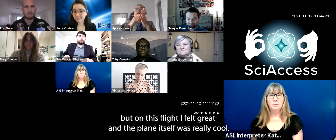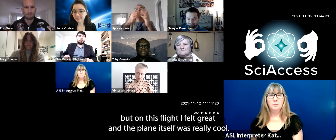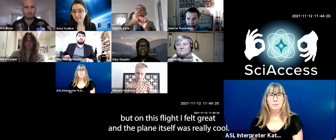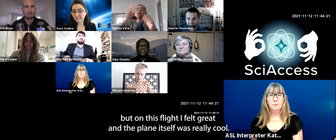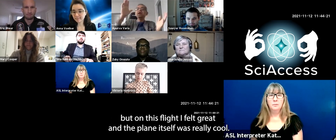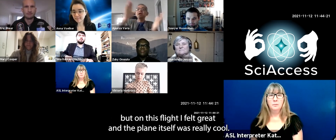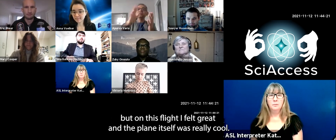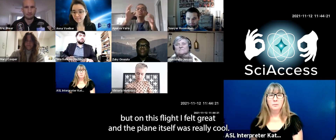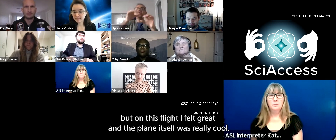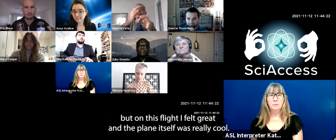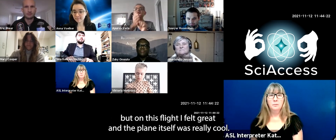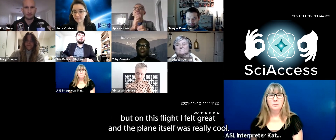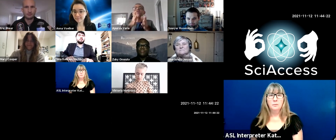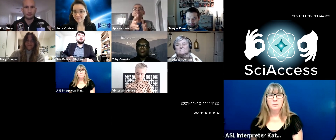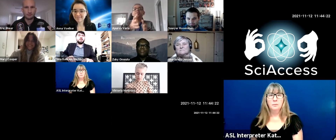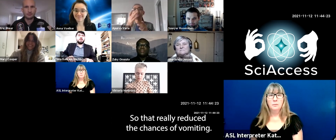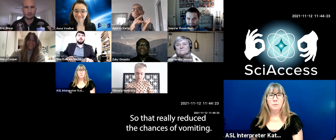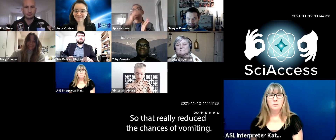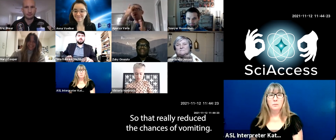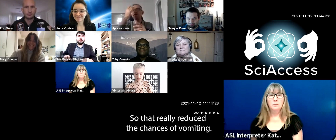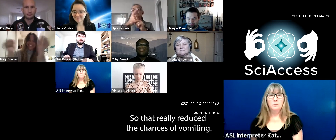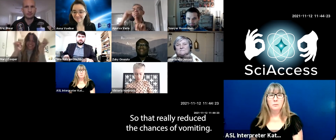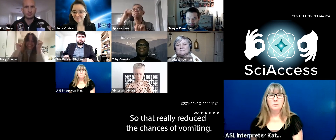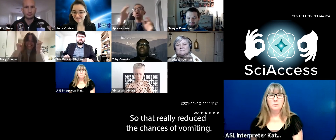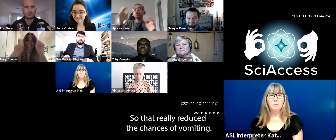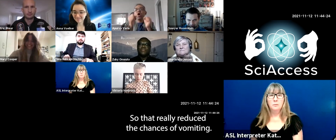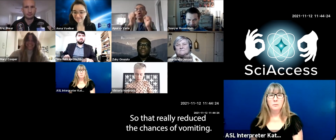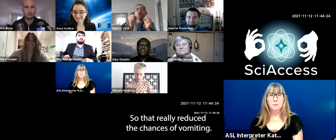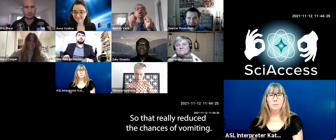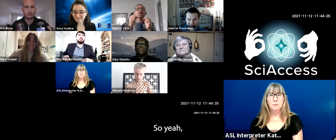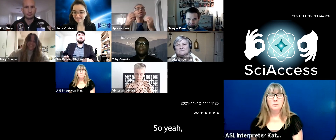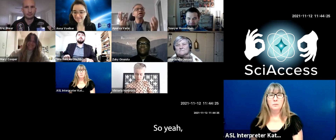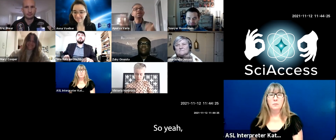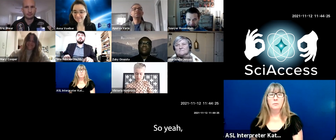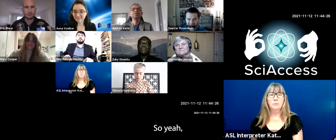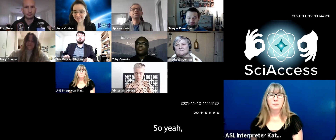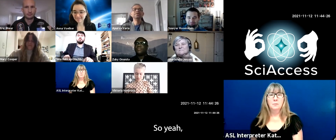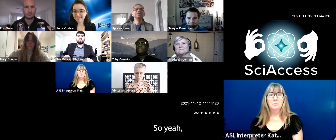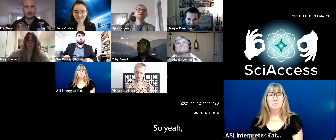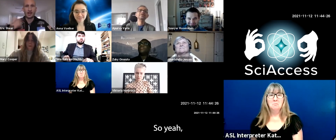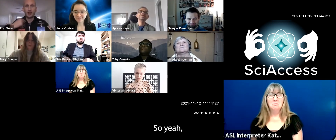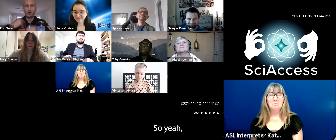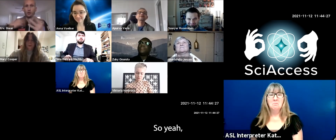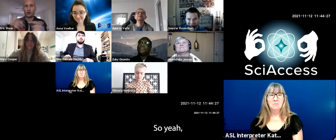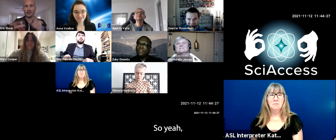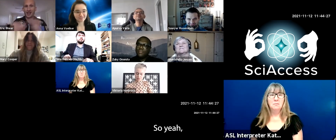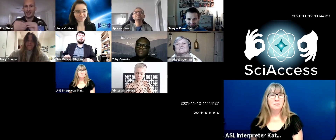plane itself was really cold. So that really reduced the chances of vomiting. So yeah.